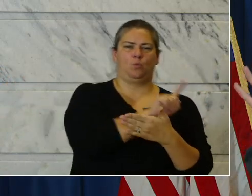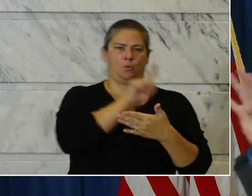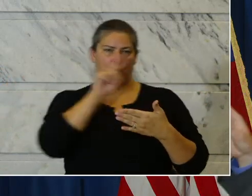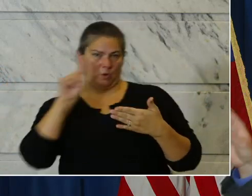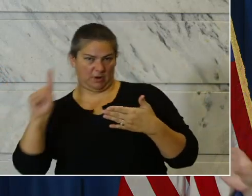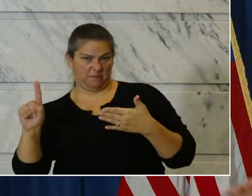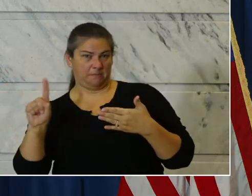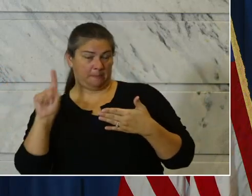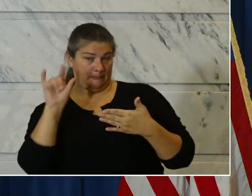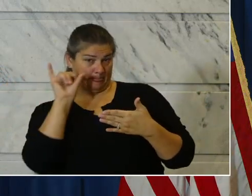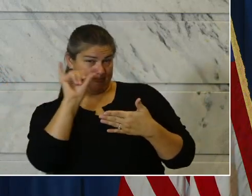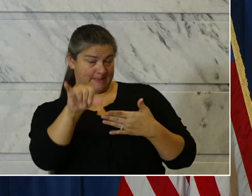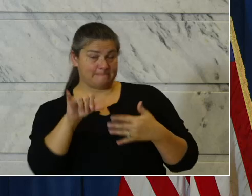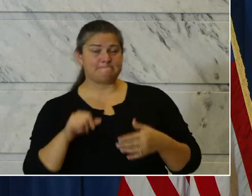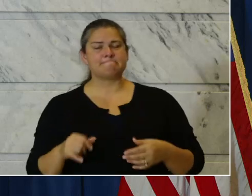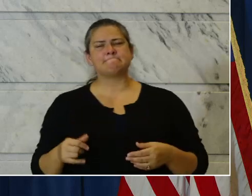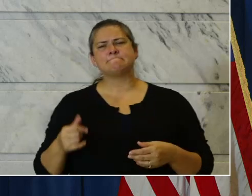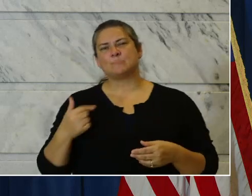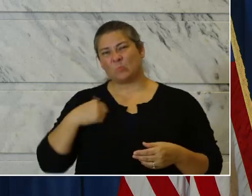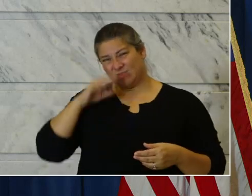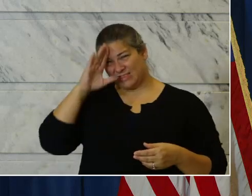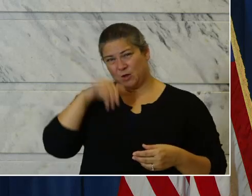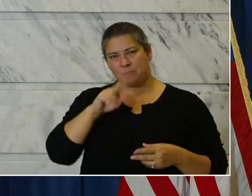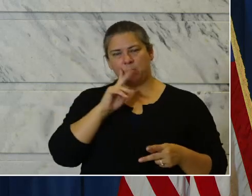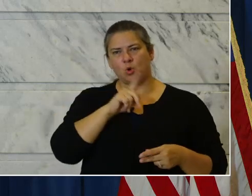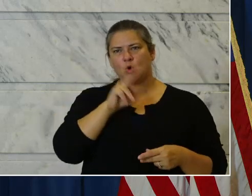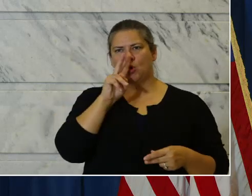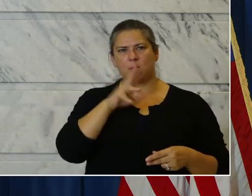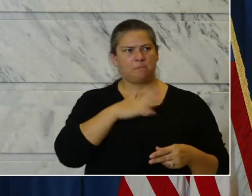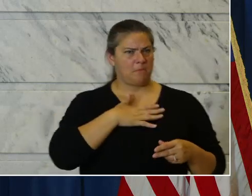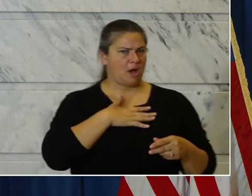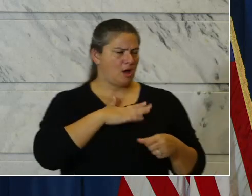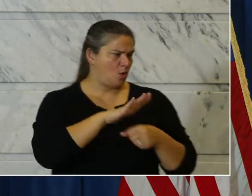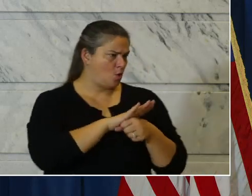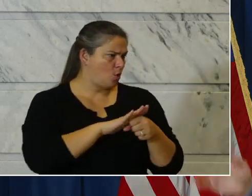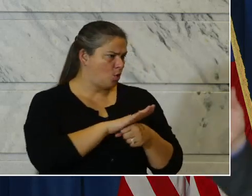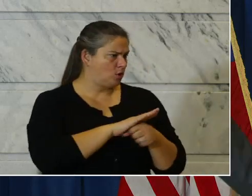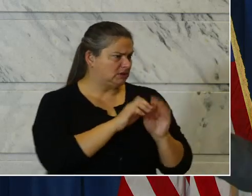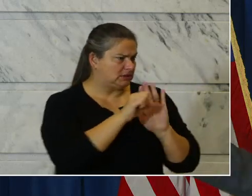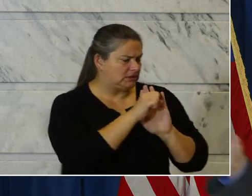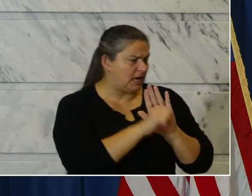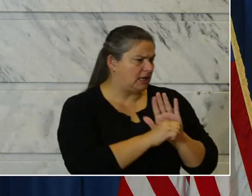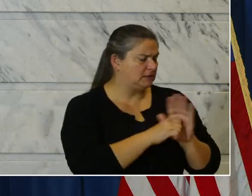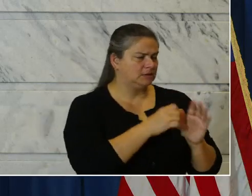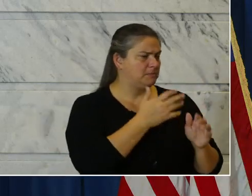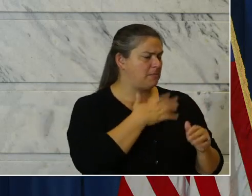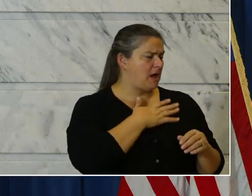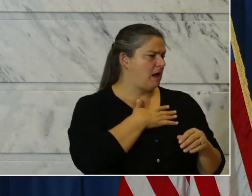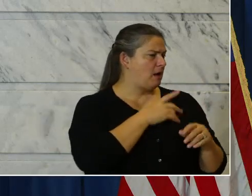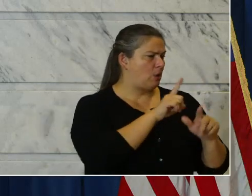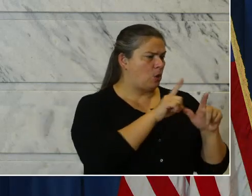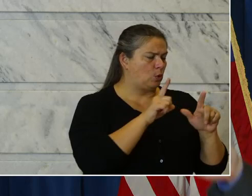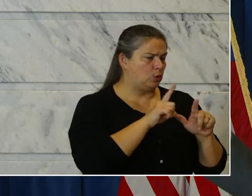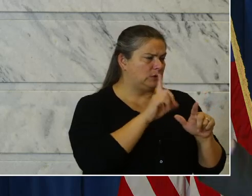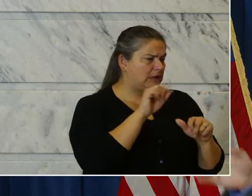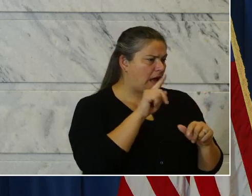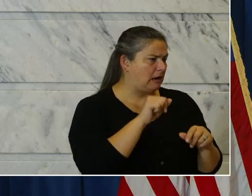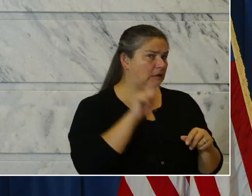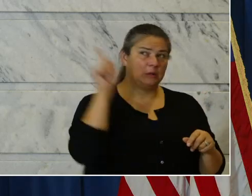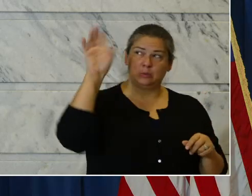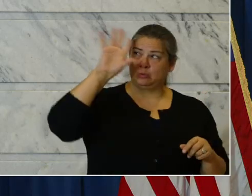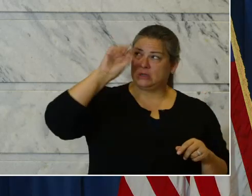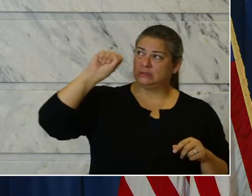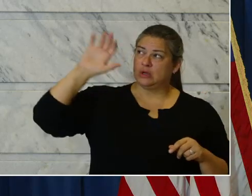So for all of these things, I realize people are looking at the local health department, the state data, and then when we show the president's report from the White House, their